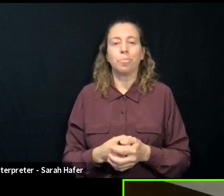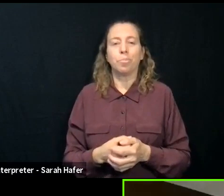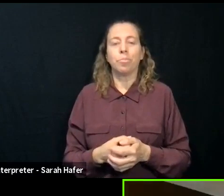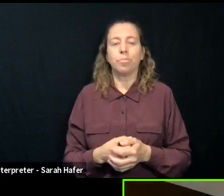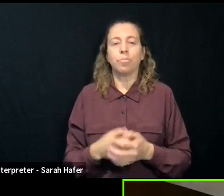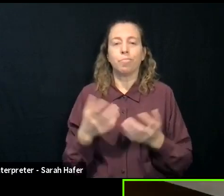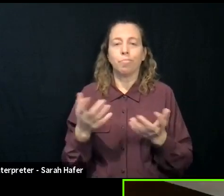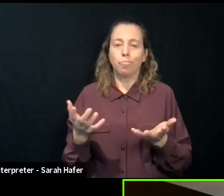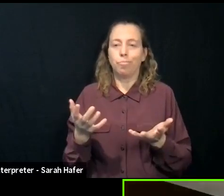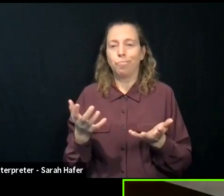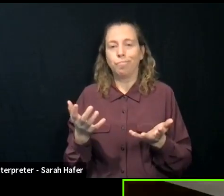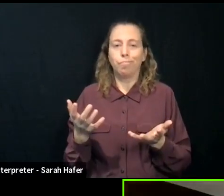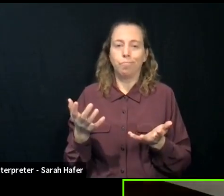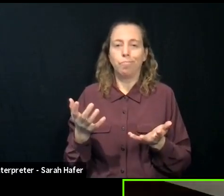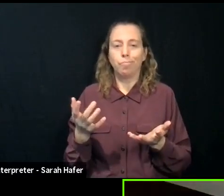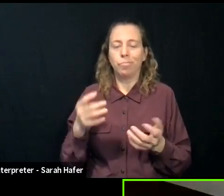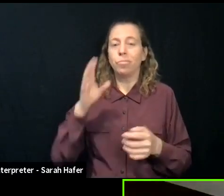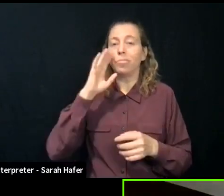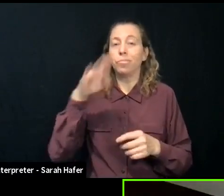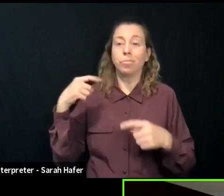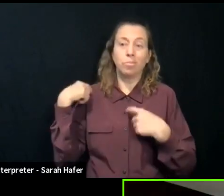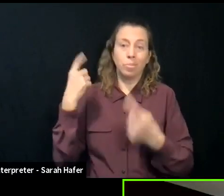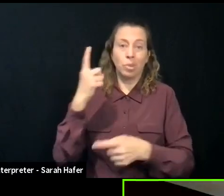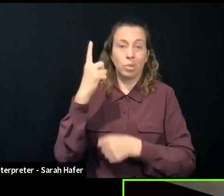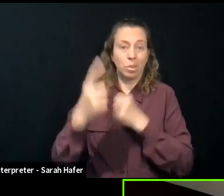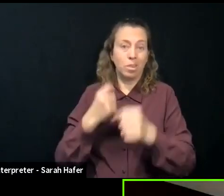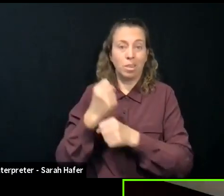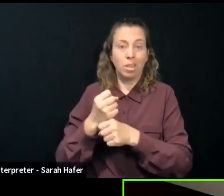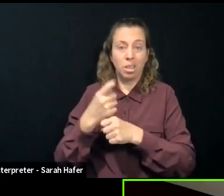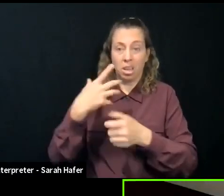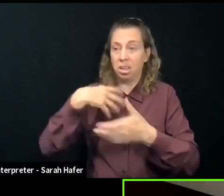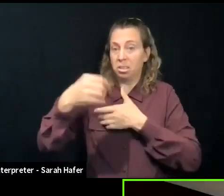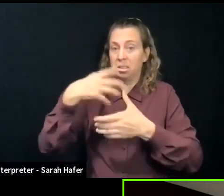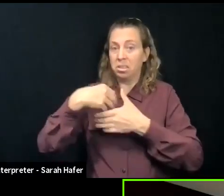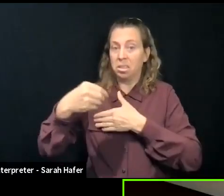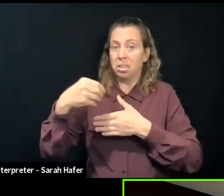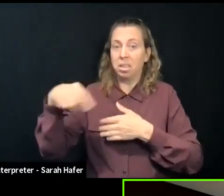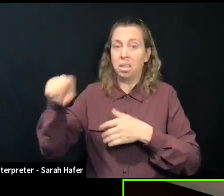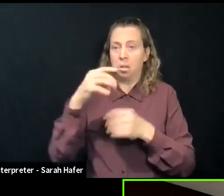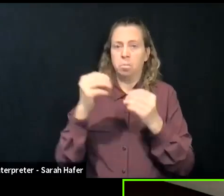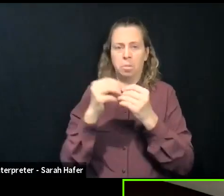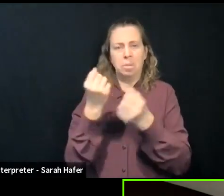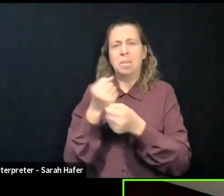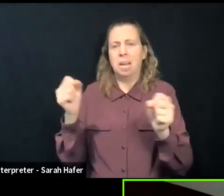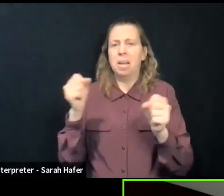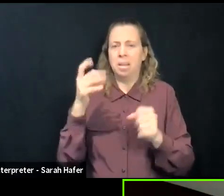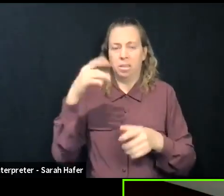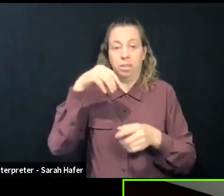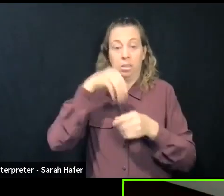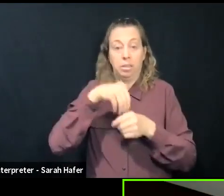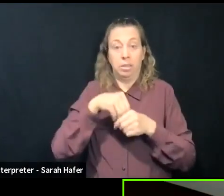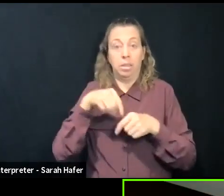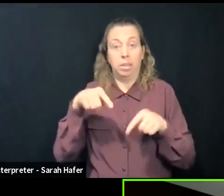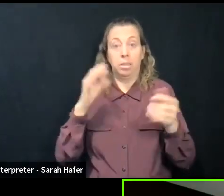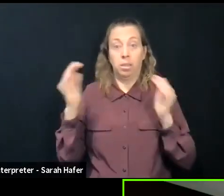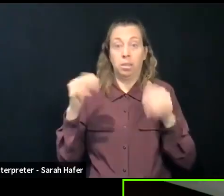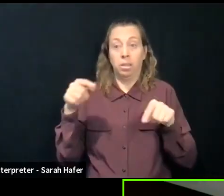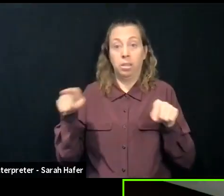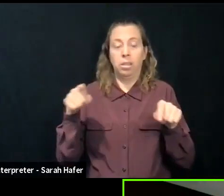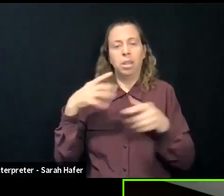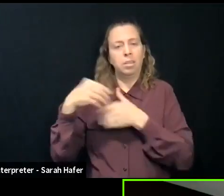early pandemic that being outdoors is a lot safer than being indoors. And that's because when we